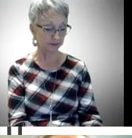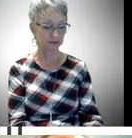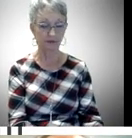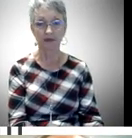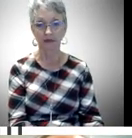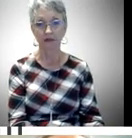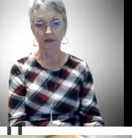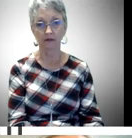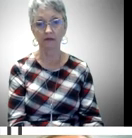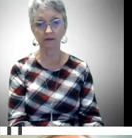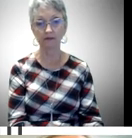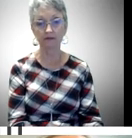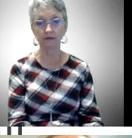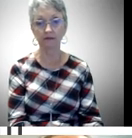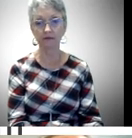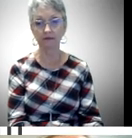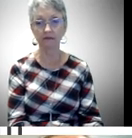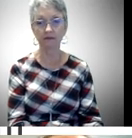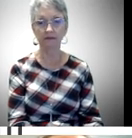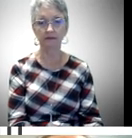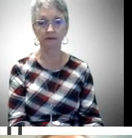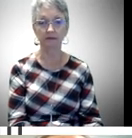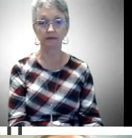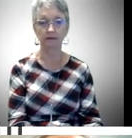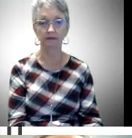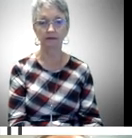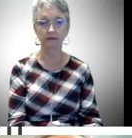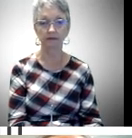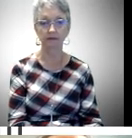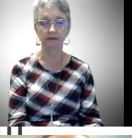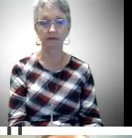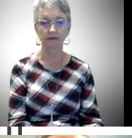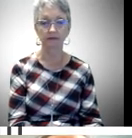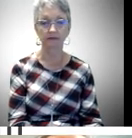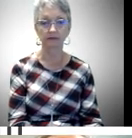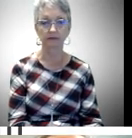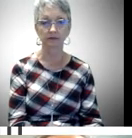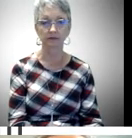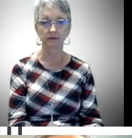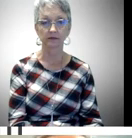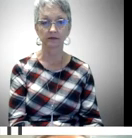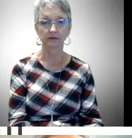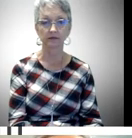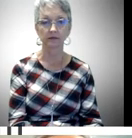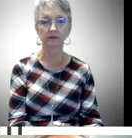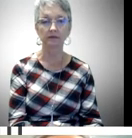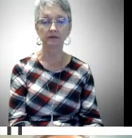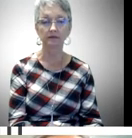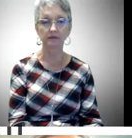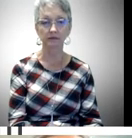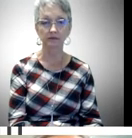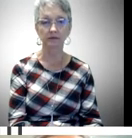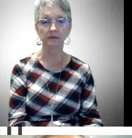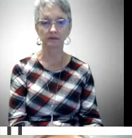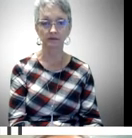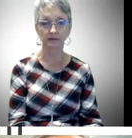to me, that is critical here, is that the person with a disability has to have a relationship with the